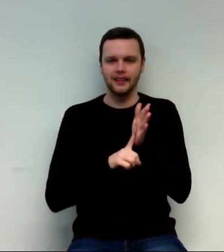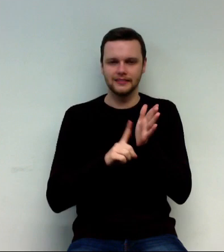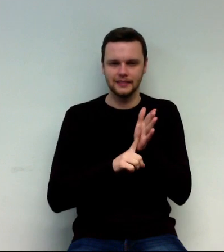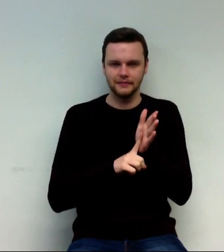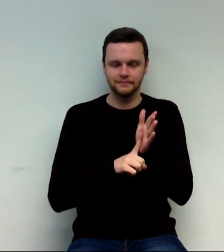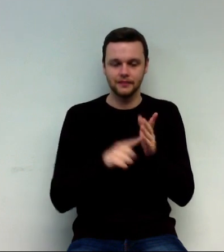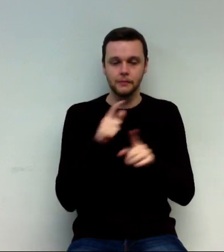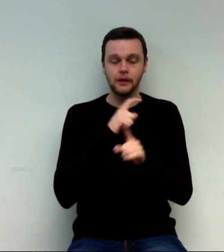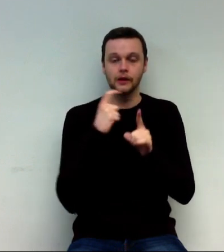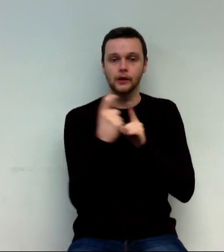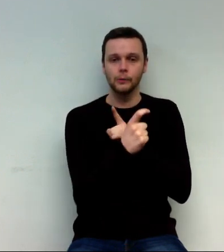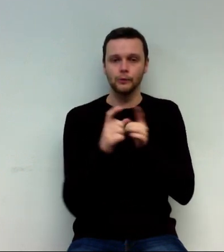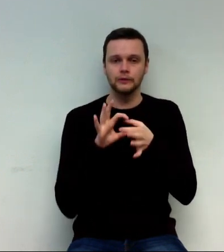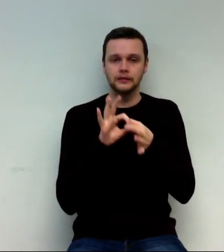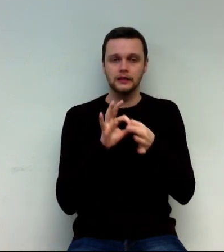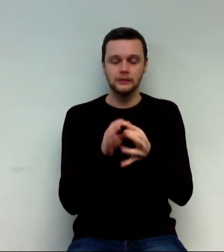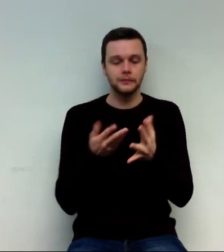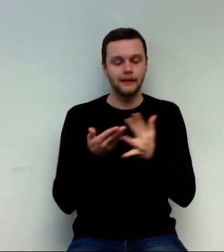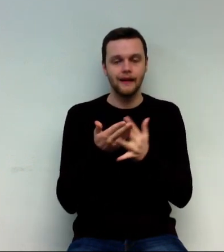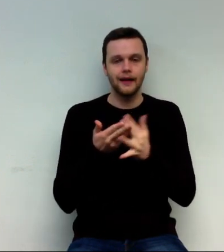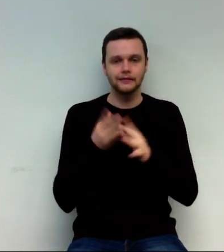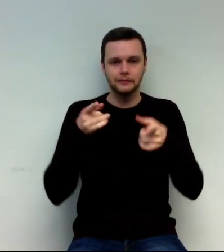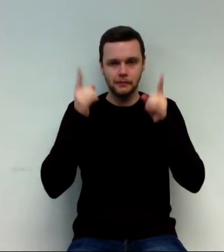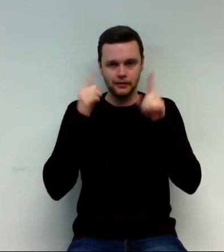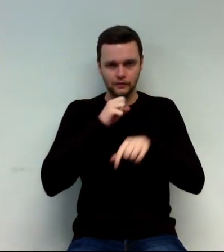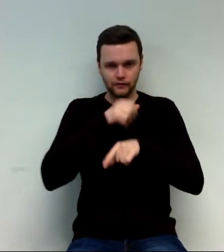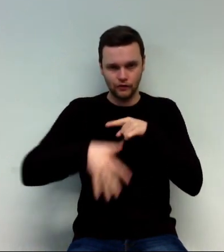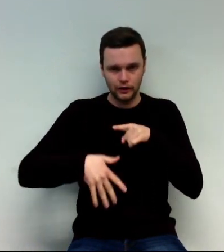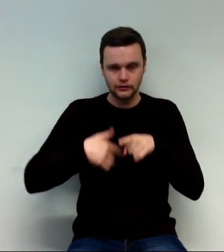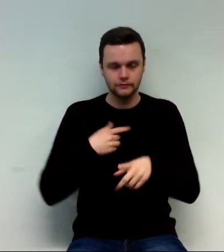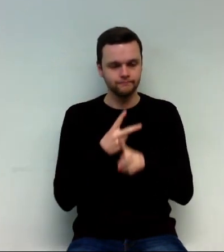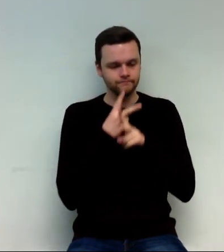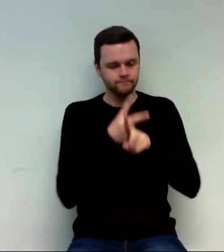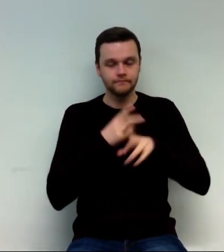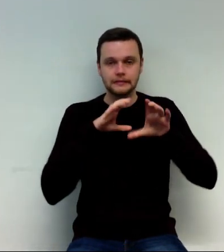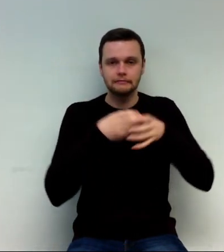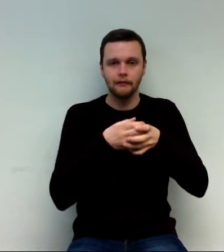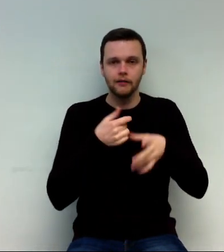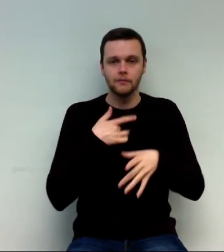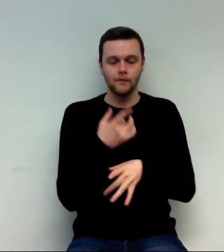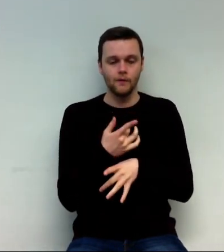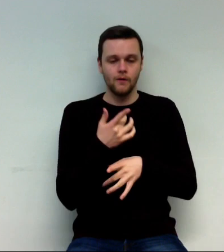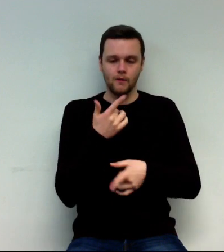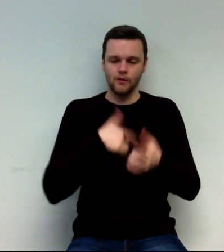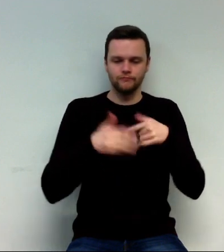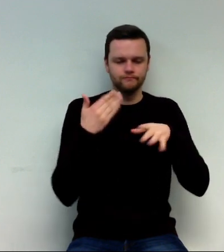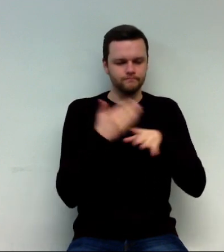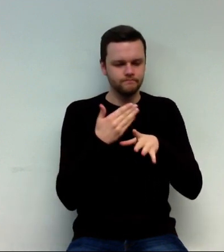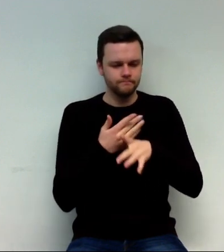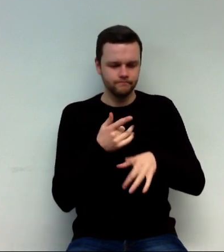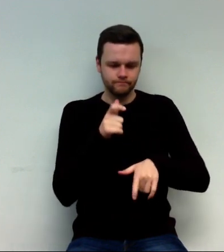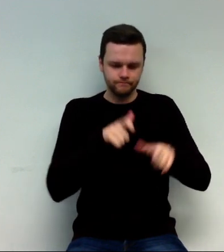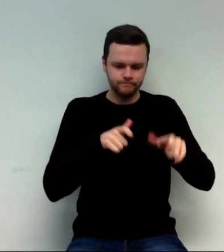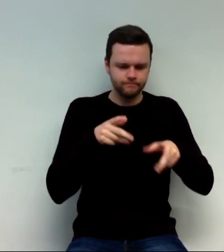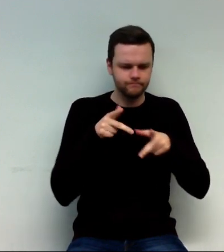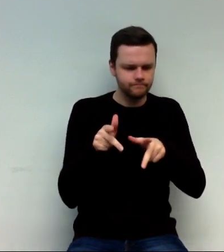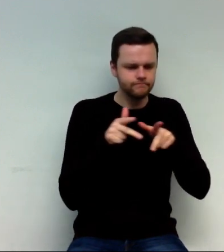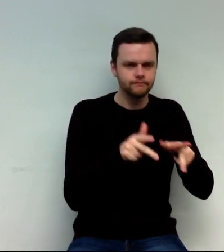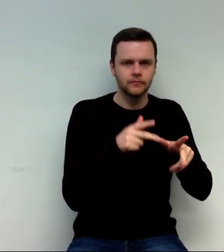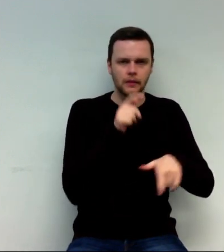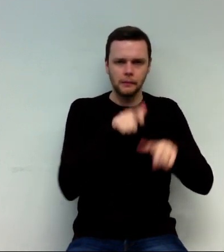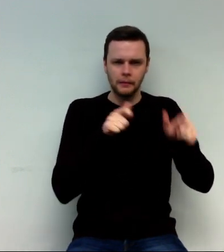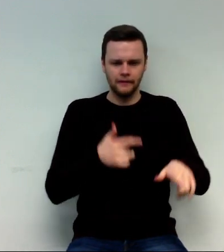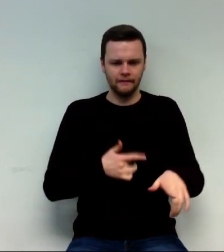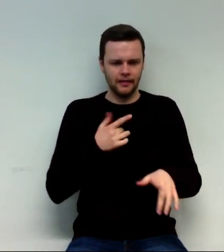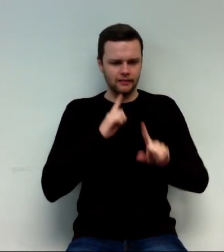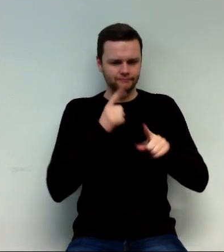the Community Engagement and Access Manager at the Fringe, and I look after a team who work out all the different ways people are prevented